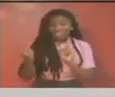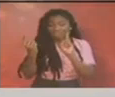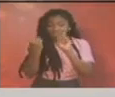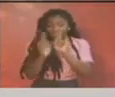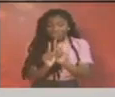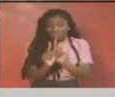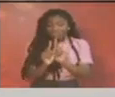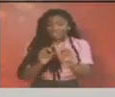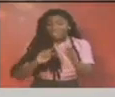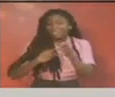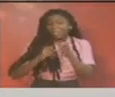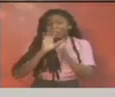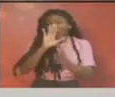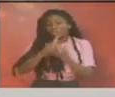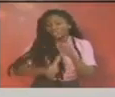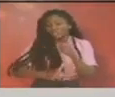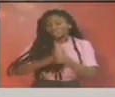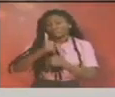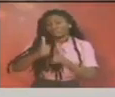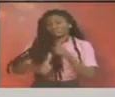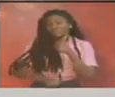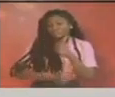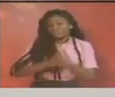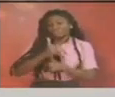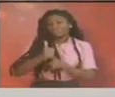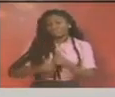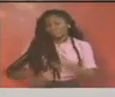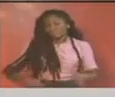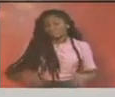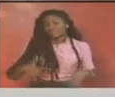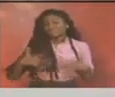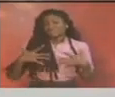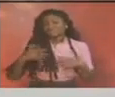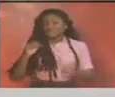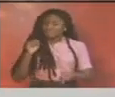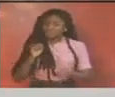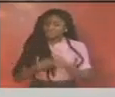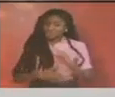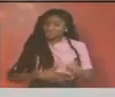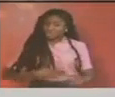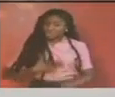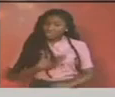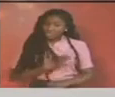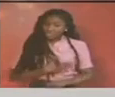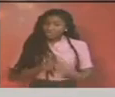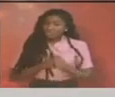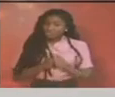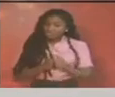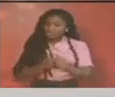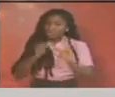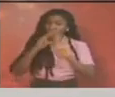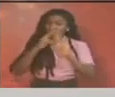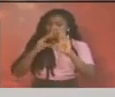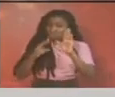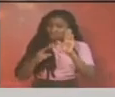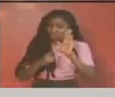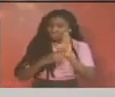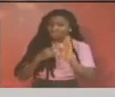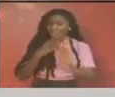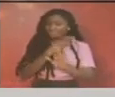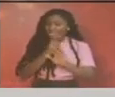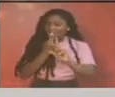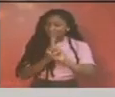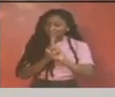putting yourself at risk and the other person as well at some degree of risk. So maintain the public health guidelines, and we try to get, again,